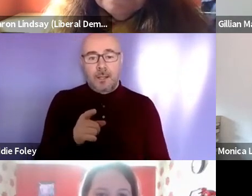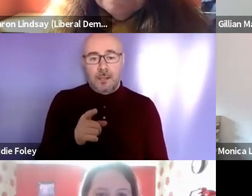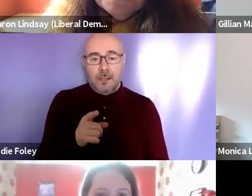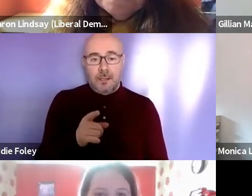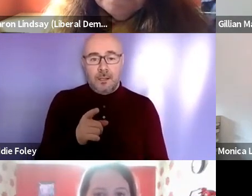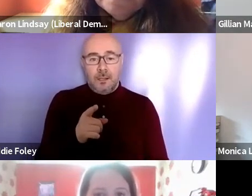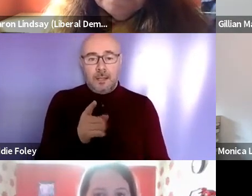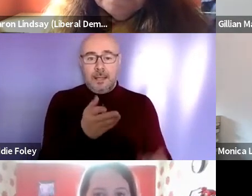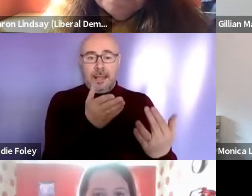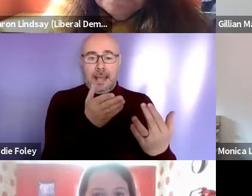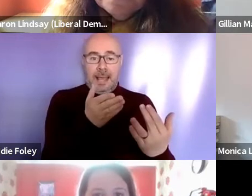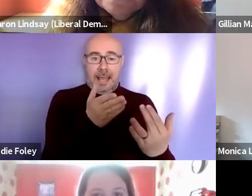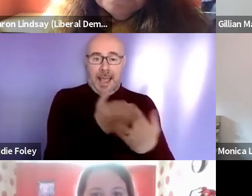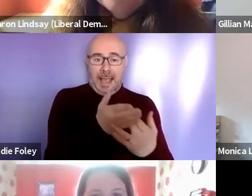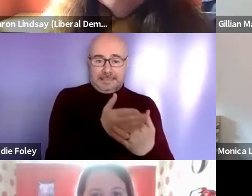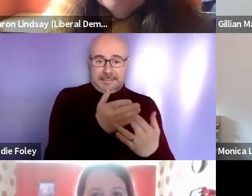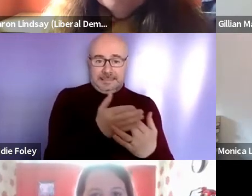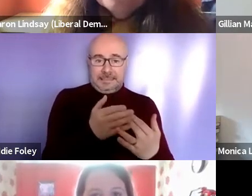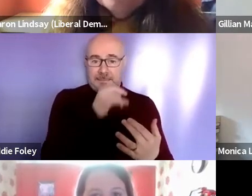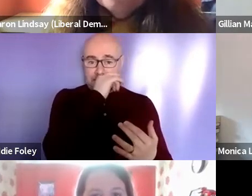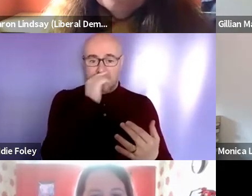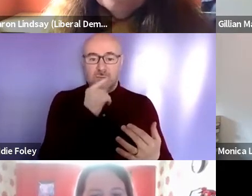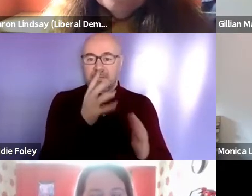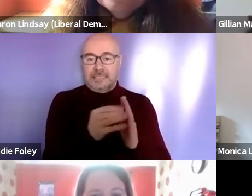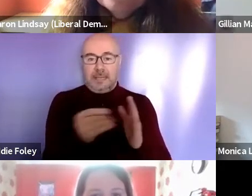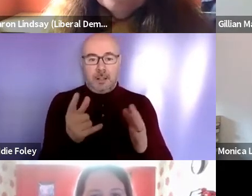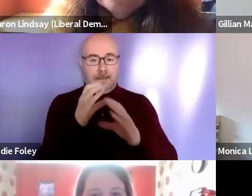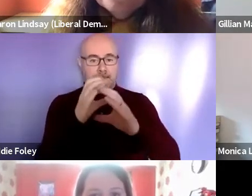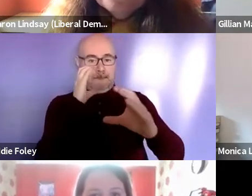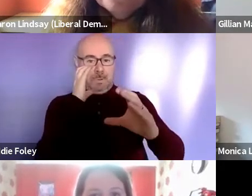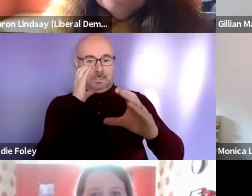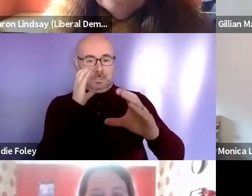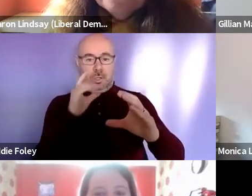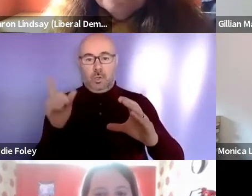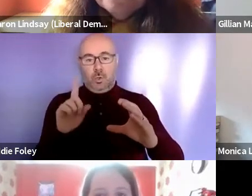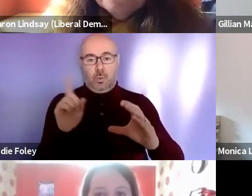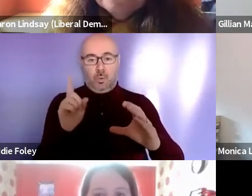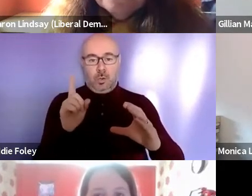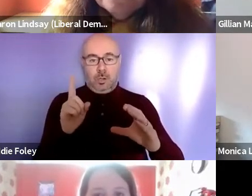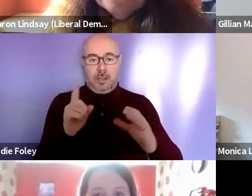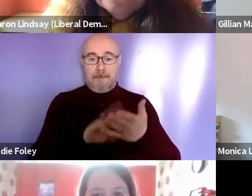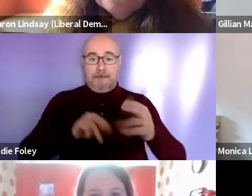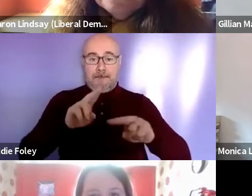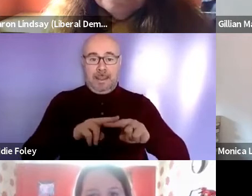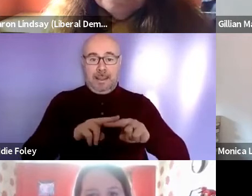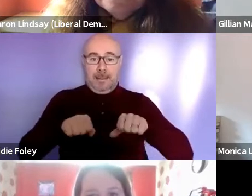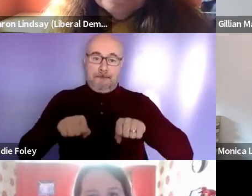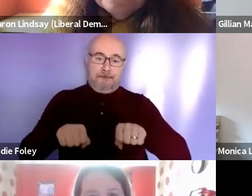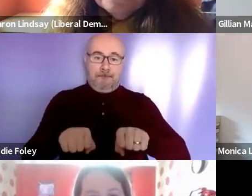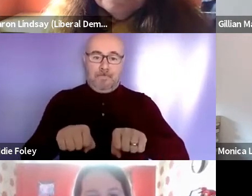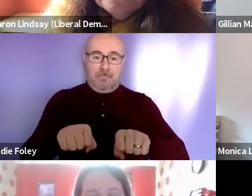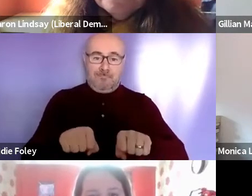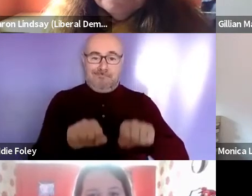conflict with parents with buggies on buses, with people with bikes on trains. These things